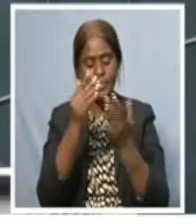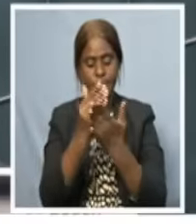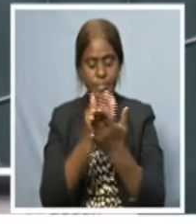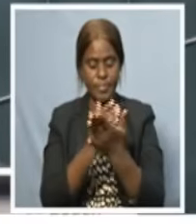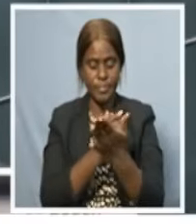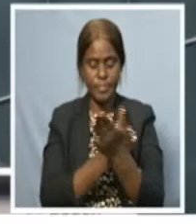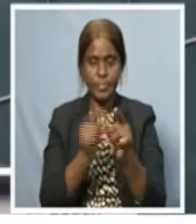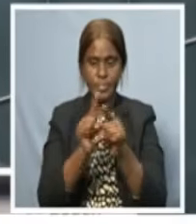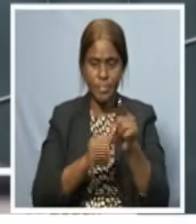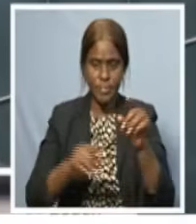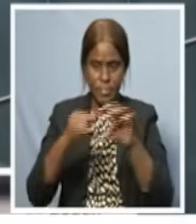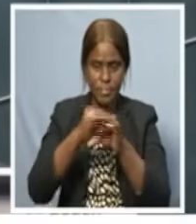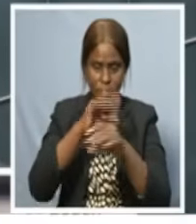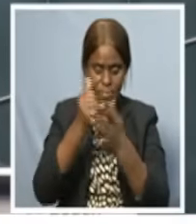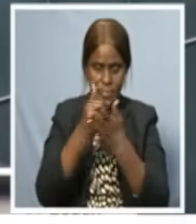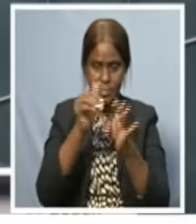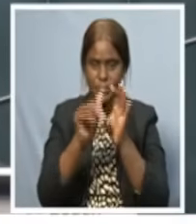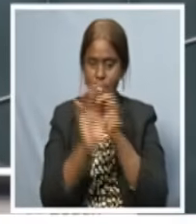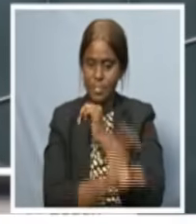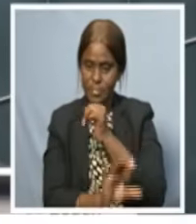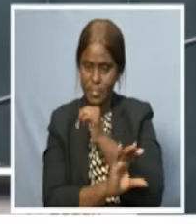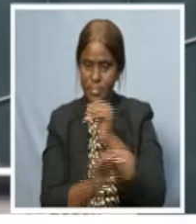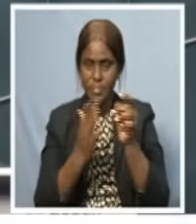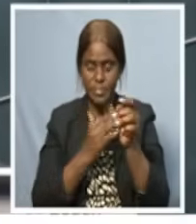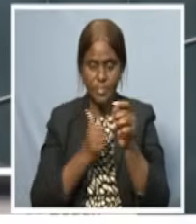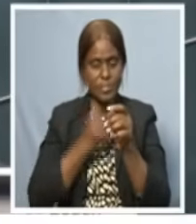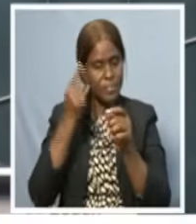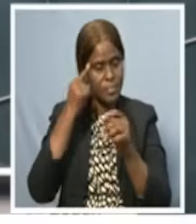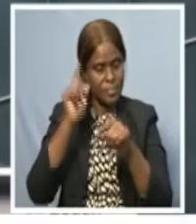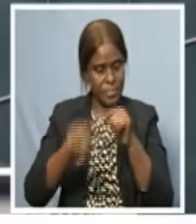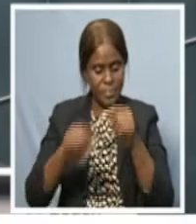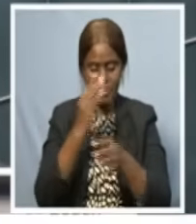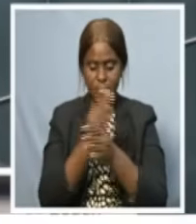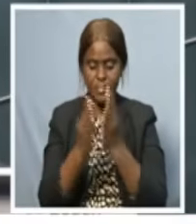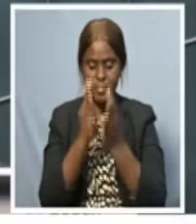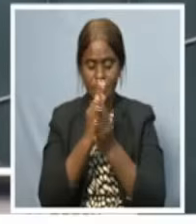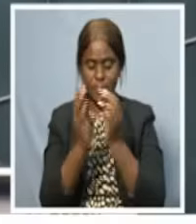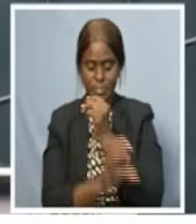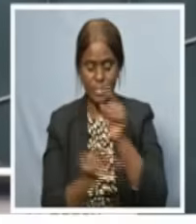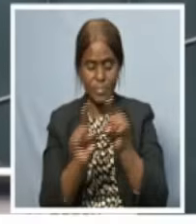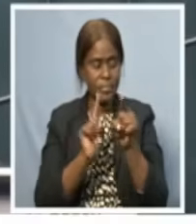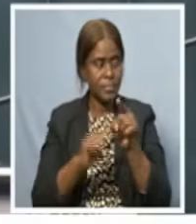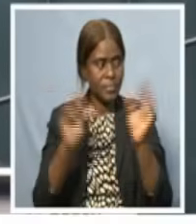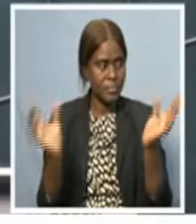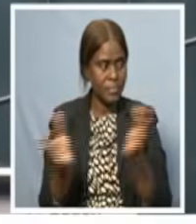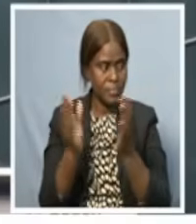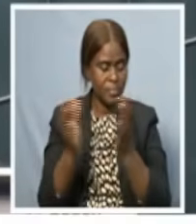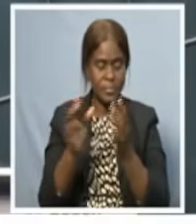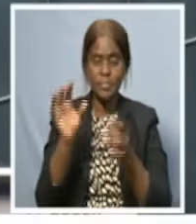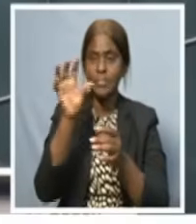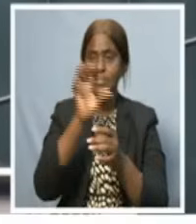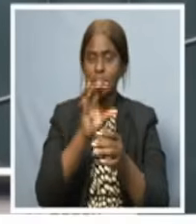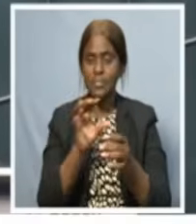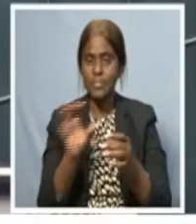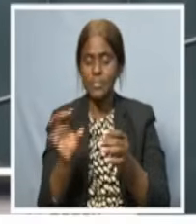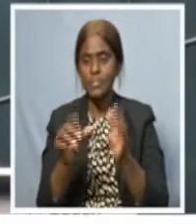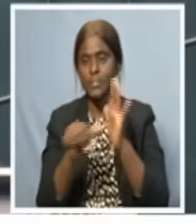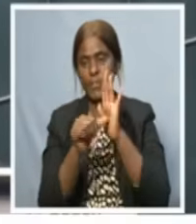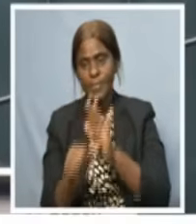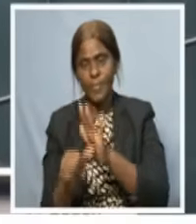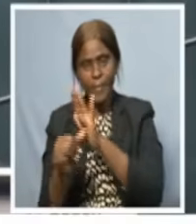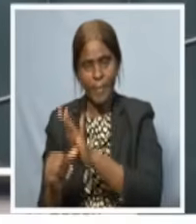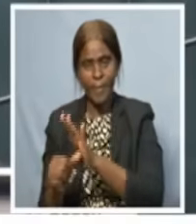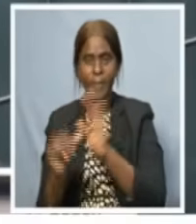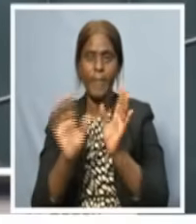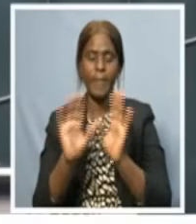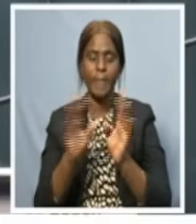list includes everyone in the country. I think we can't build a country by promoting regionalism through